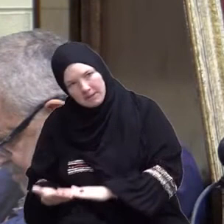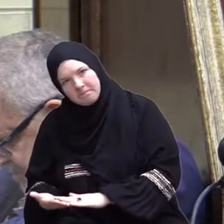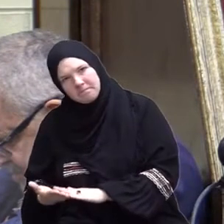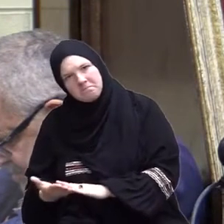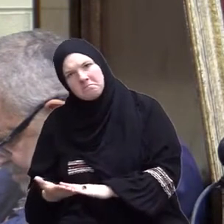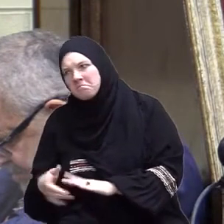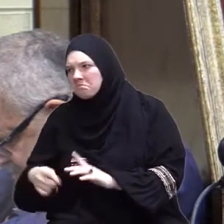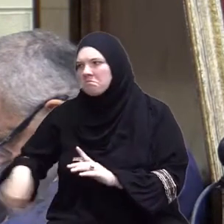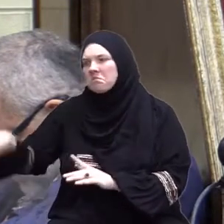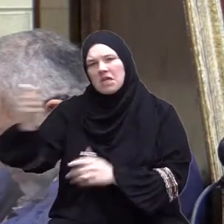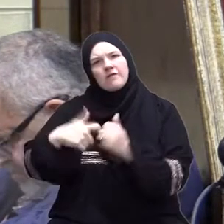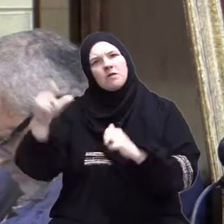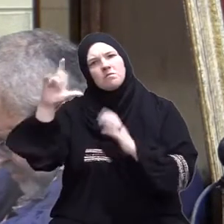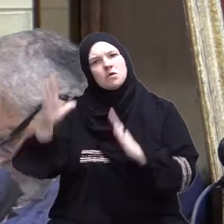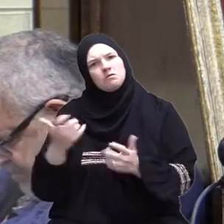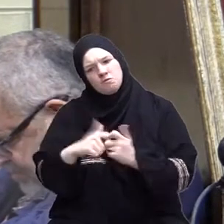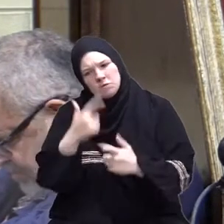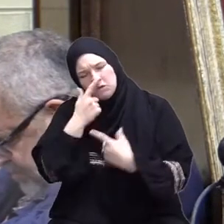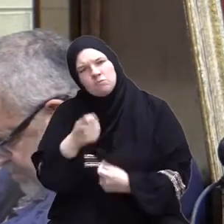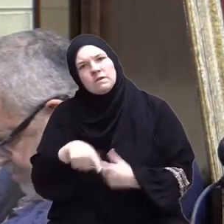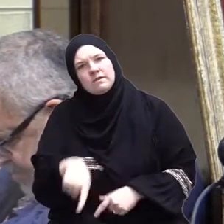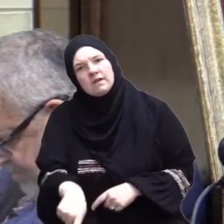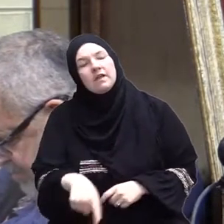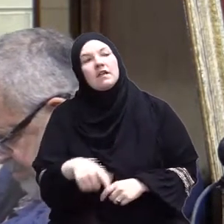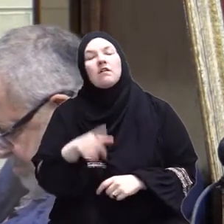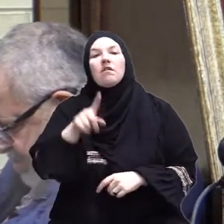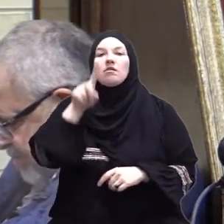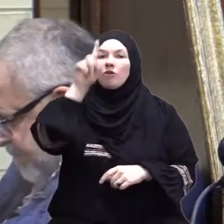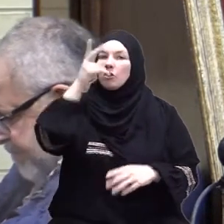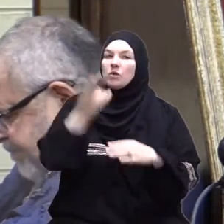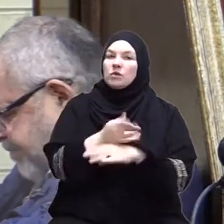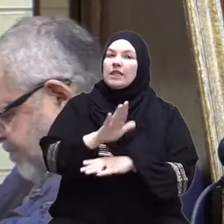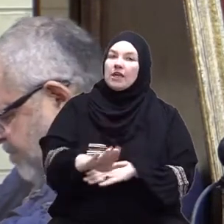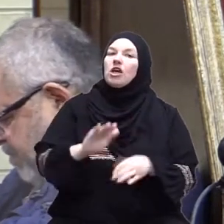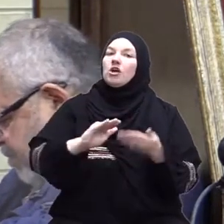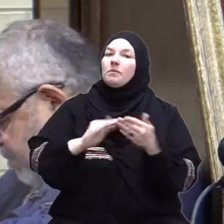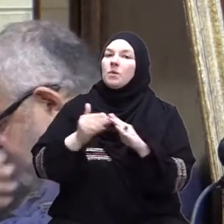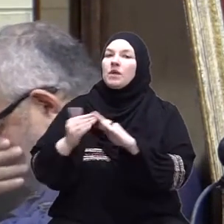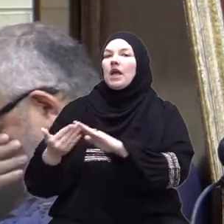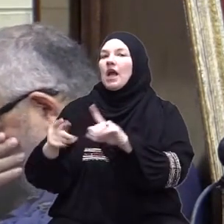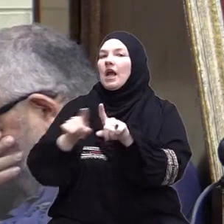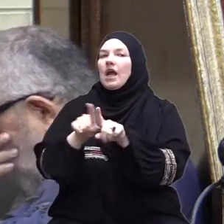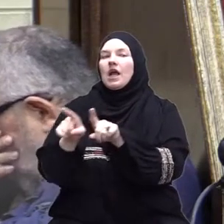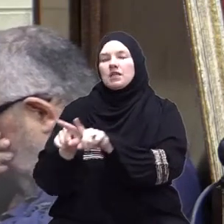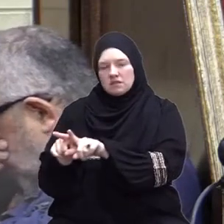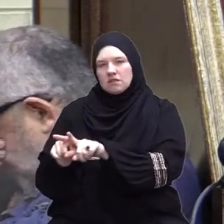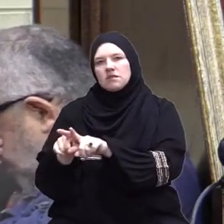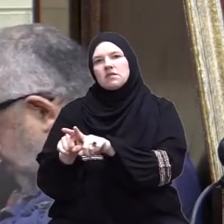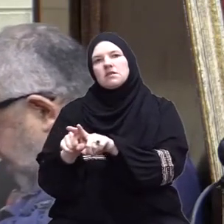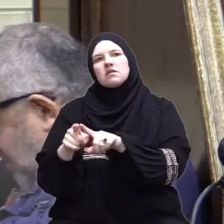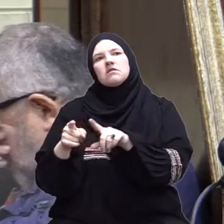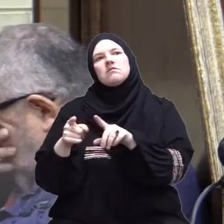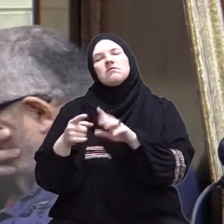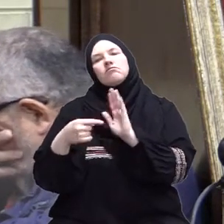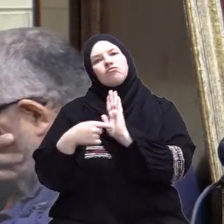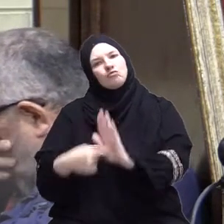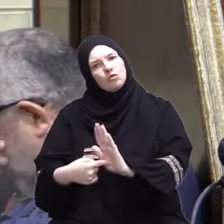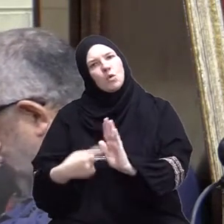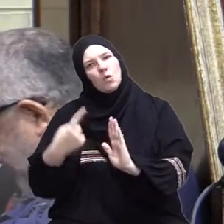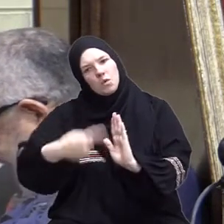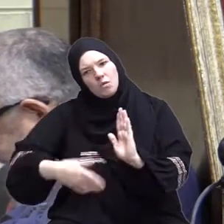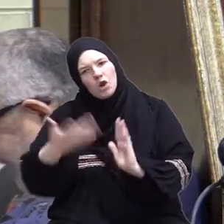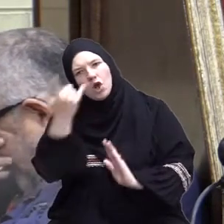interest to every Muslim. After all, Allah subhanahu wa ta'ala uses their community as a backdrop and